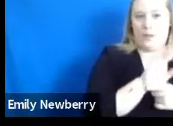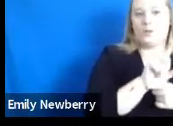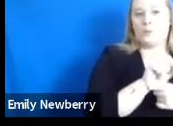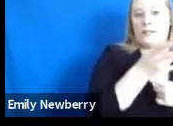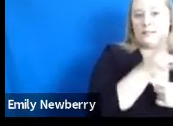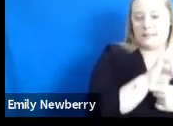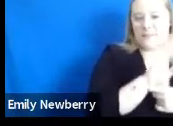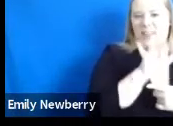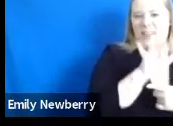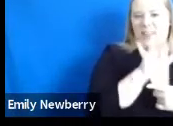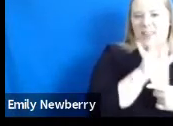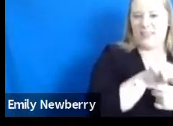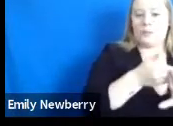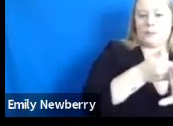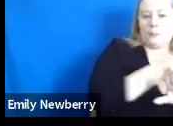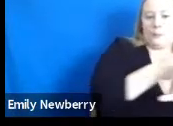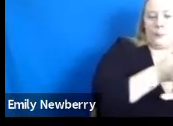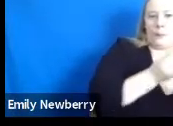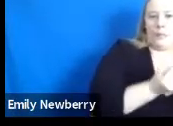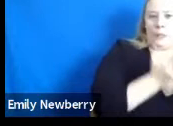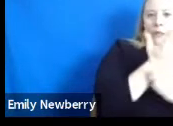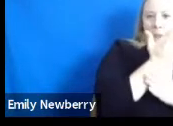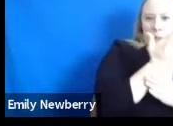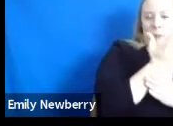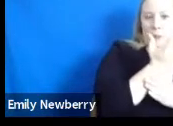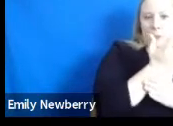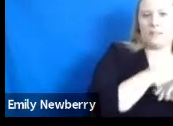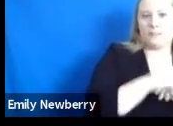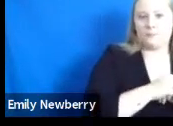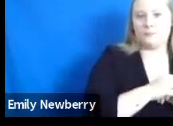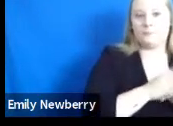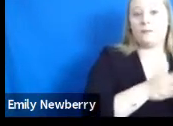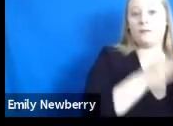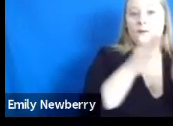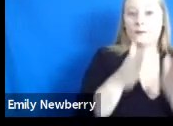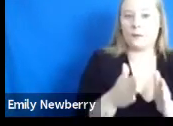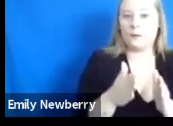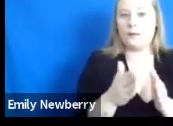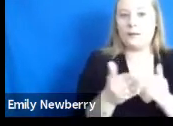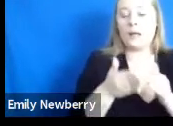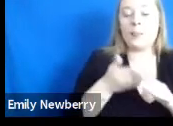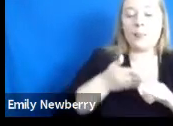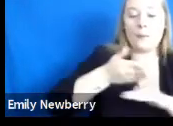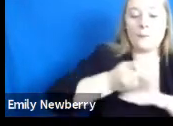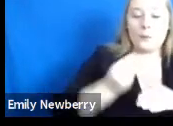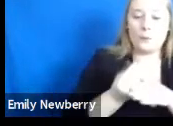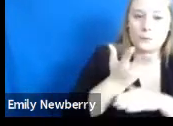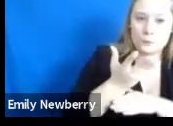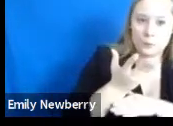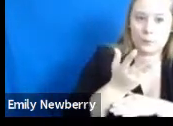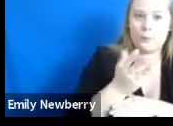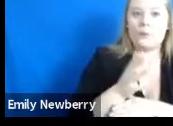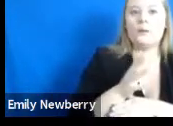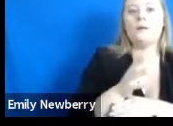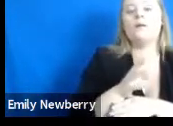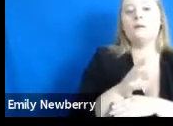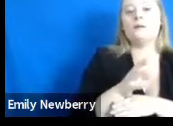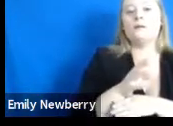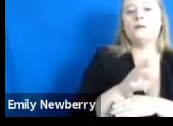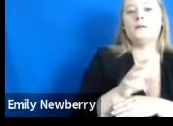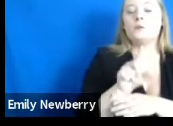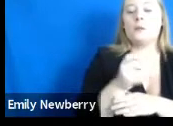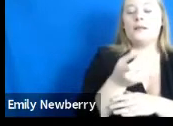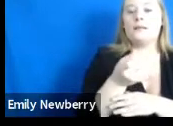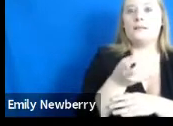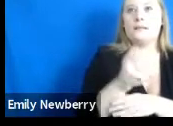considered as the pre-growing season for 2017. And then we collected the post-growing 2017, which was after the